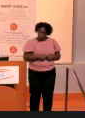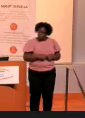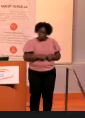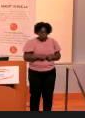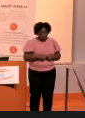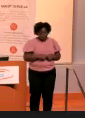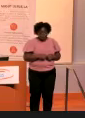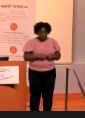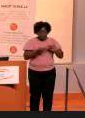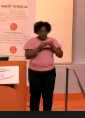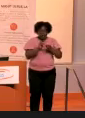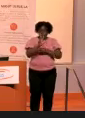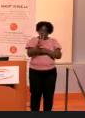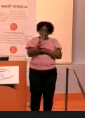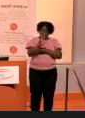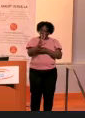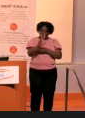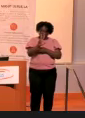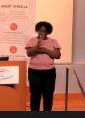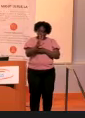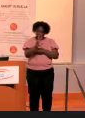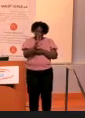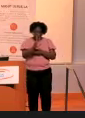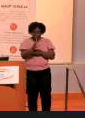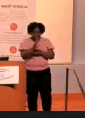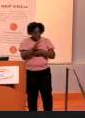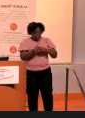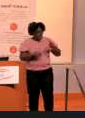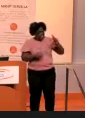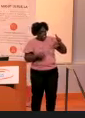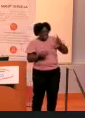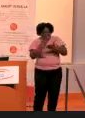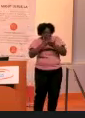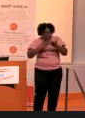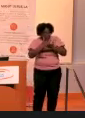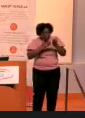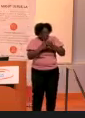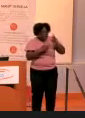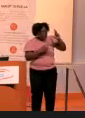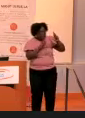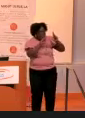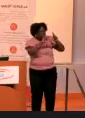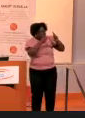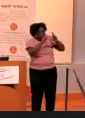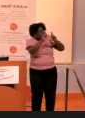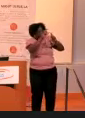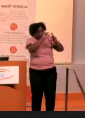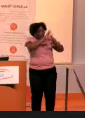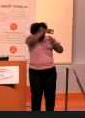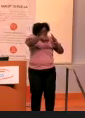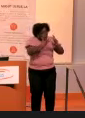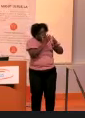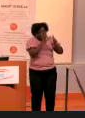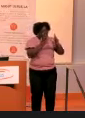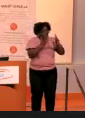The class 3 is when it's parts of the kidney and not all of the kidney nephrons